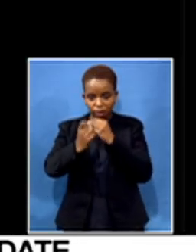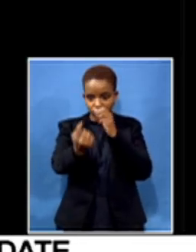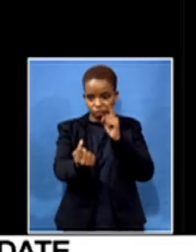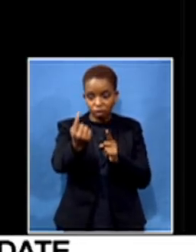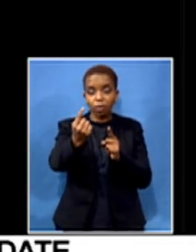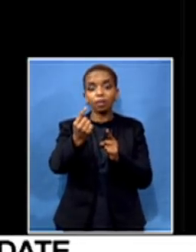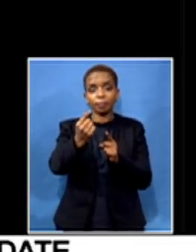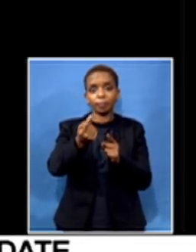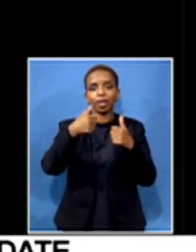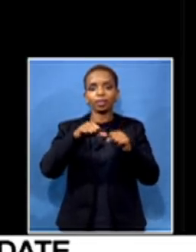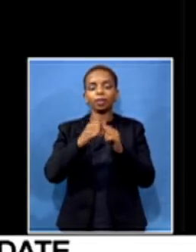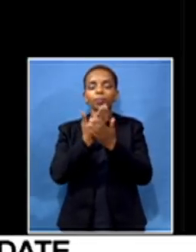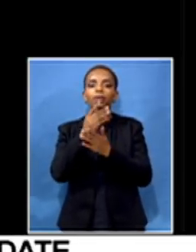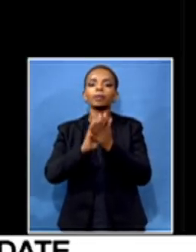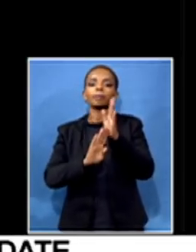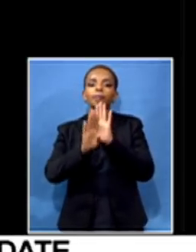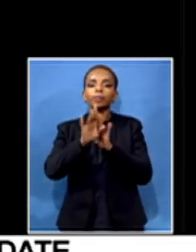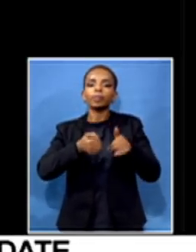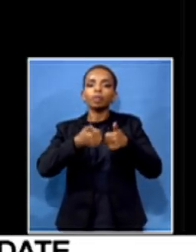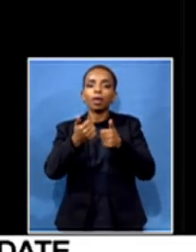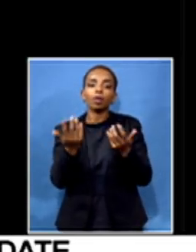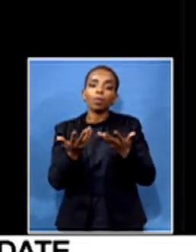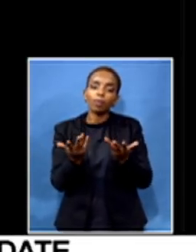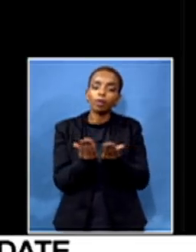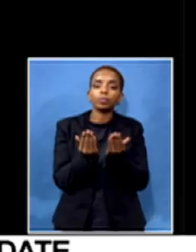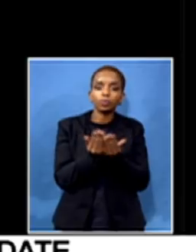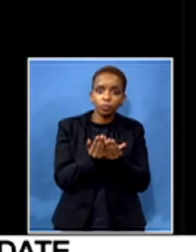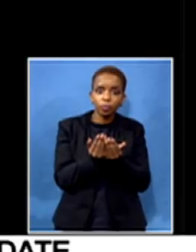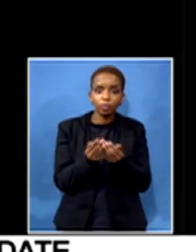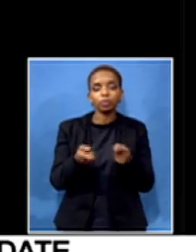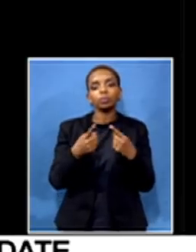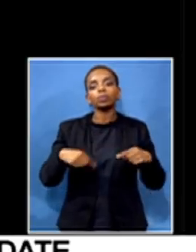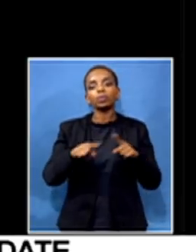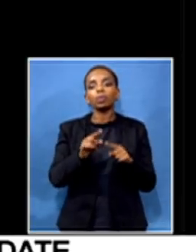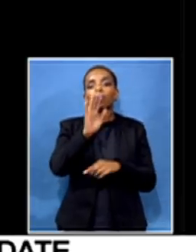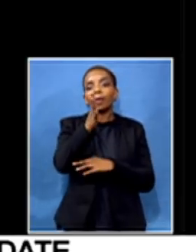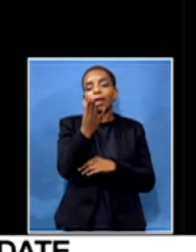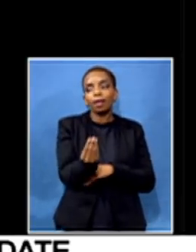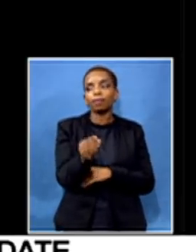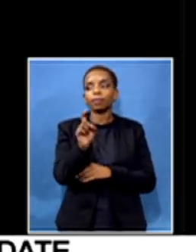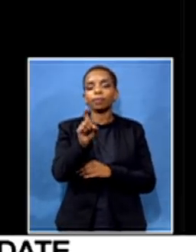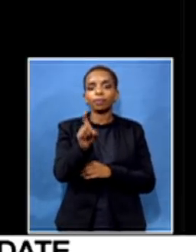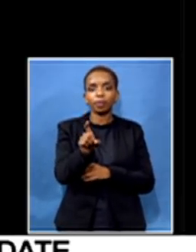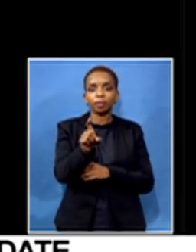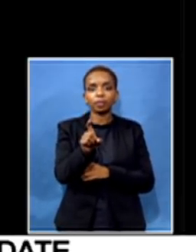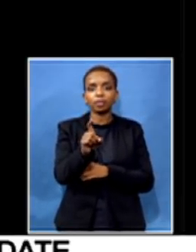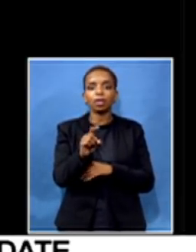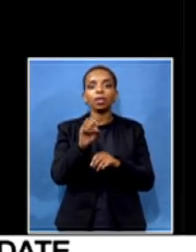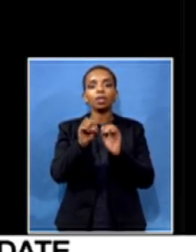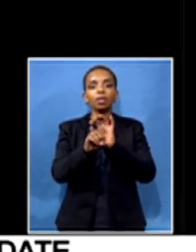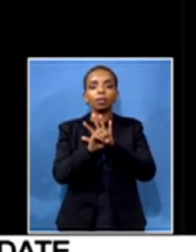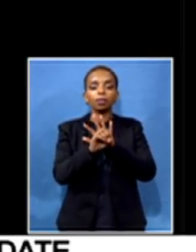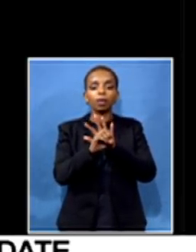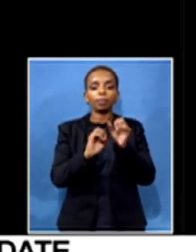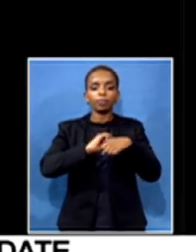the return to school. As we're looking at it, we're going to be having this pandemic for the next 2 years or so. And